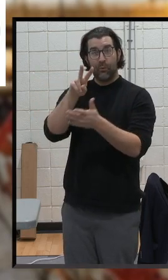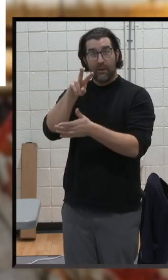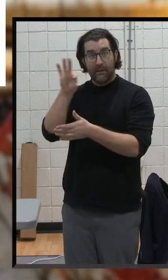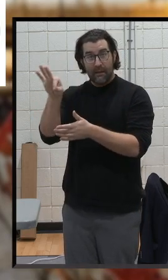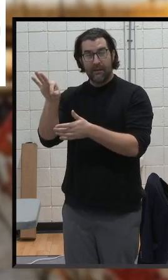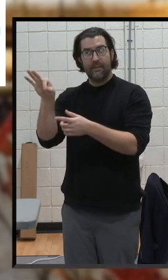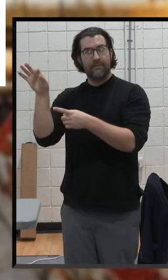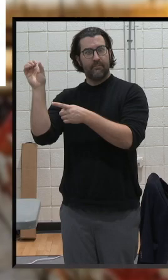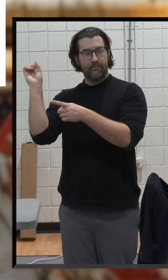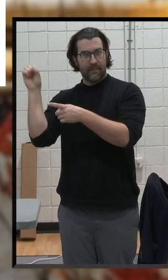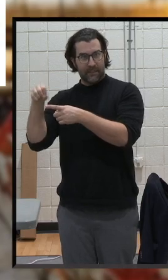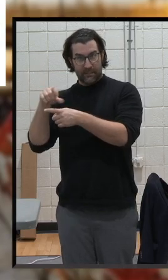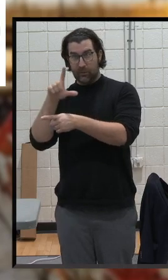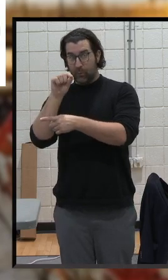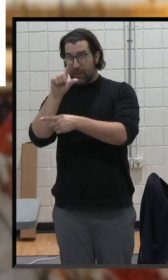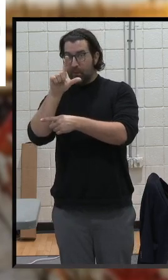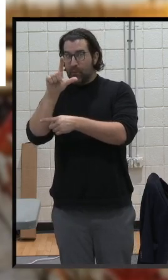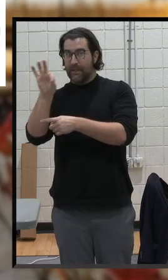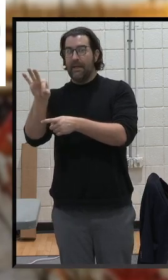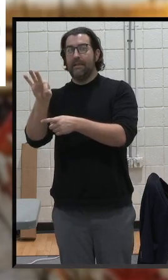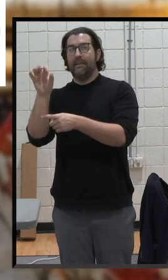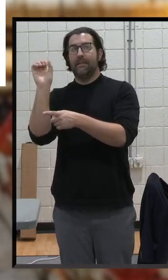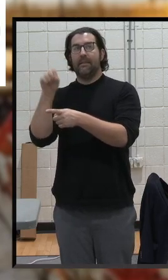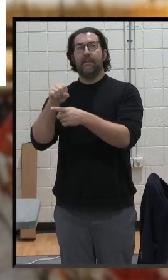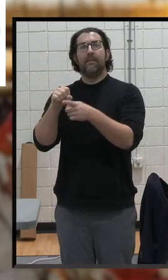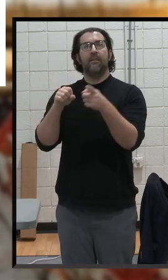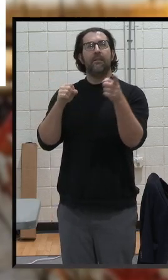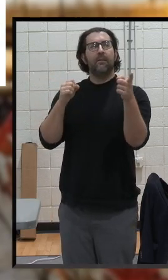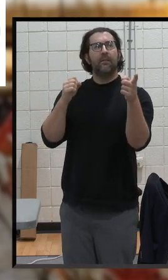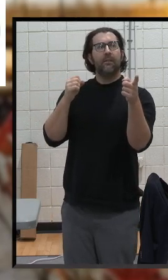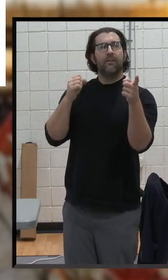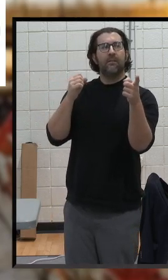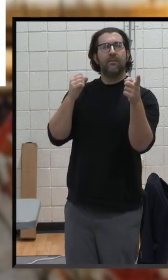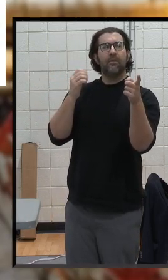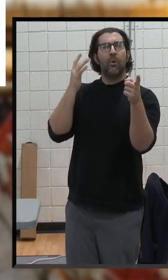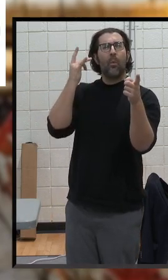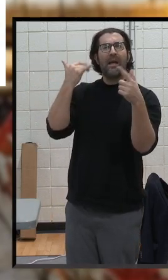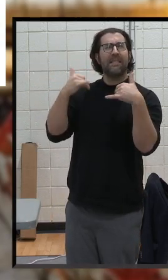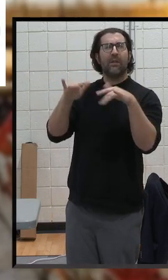Yes, yeah, fall of 2029, correct.